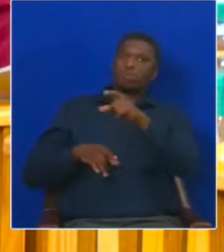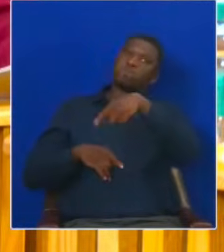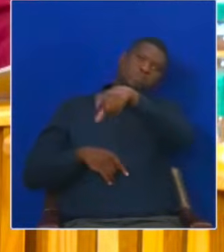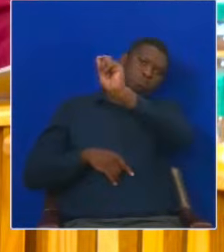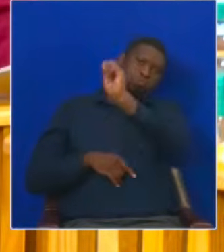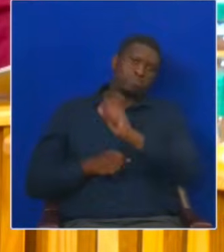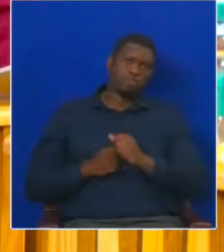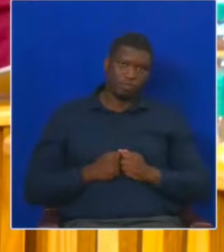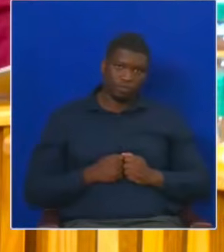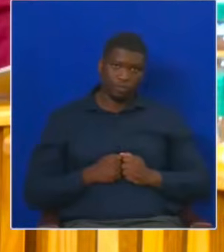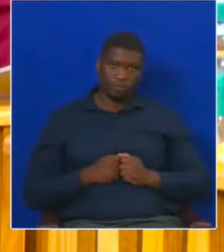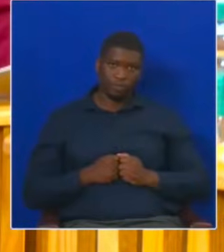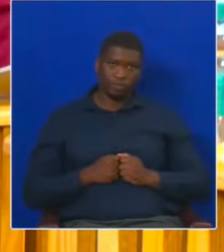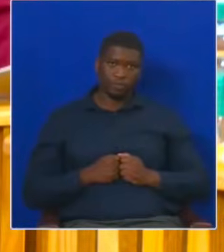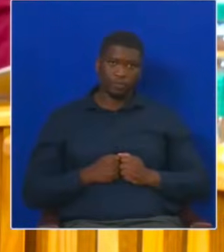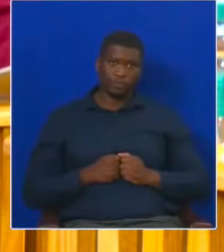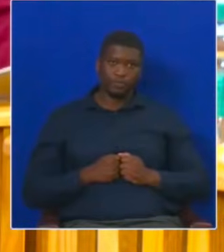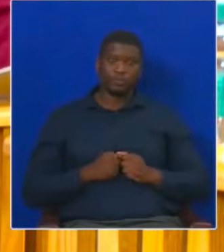Paragraph 5.